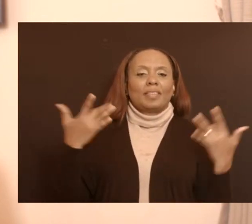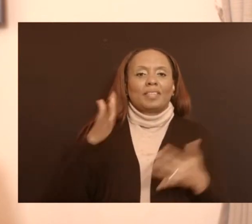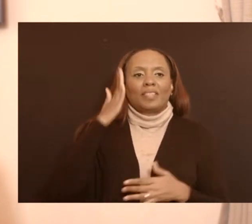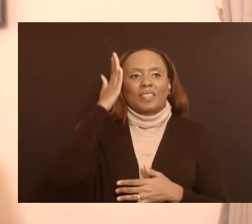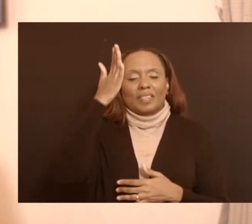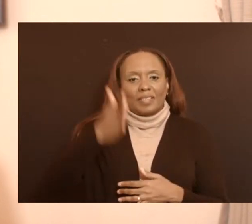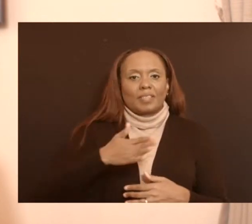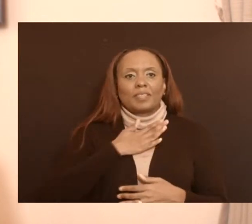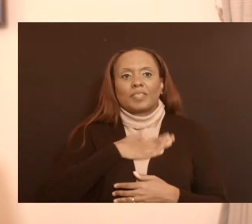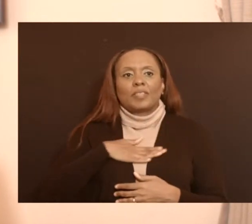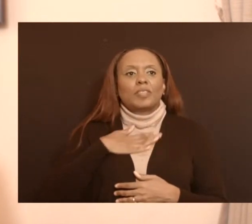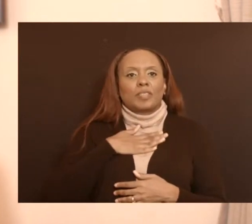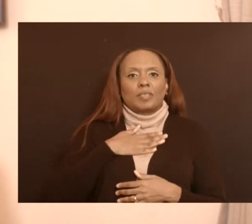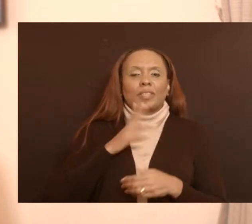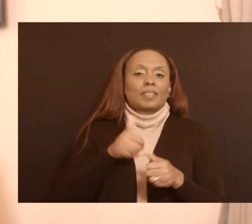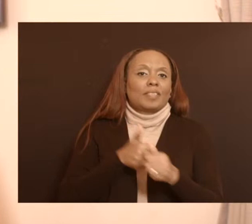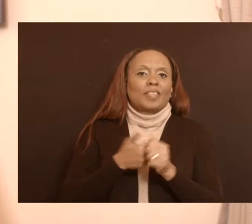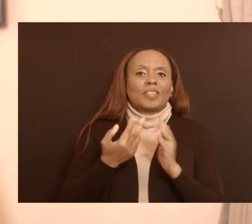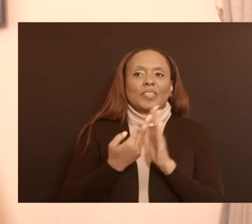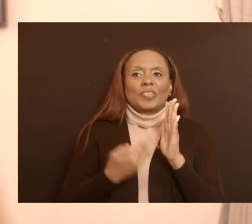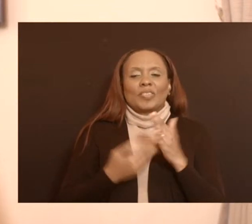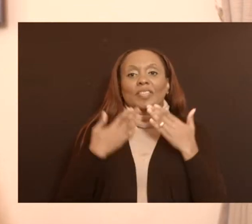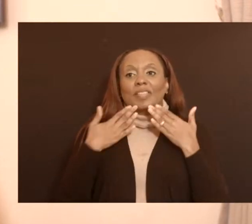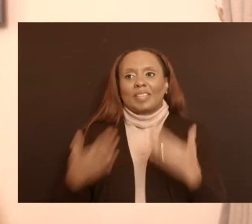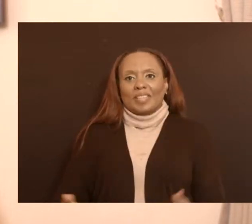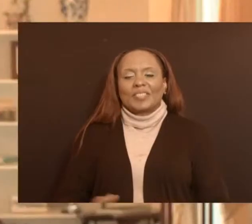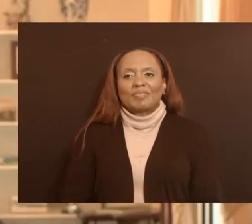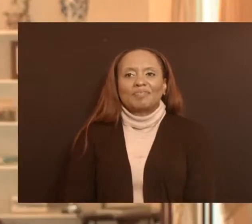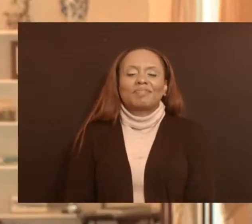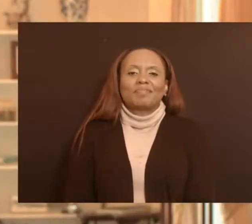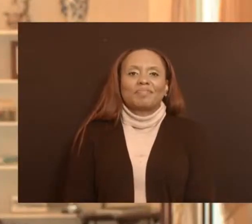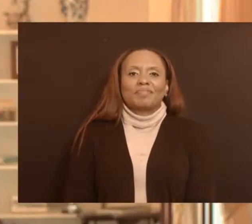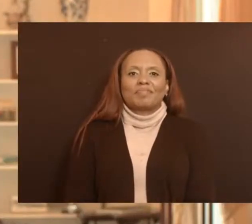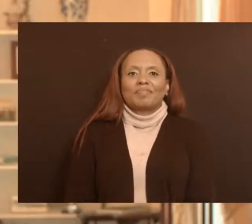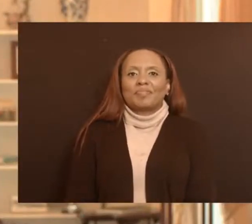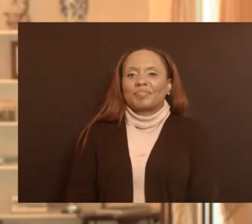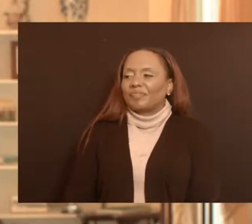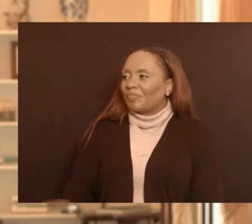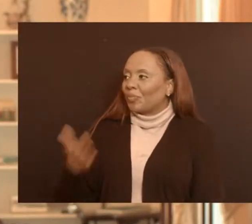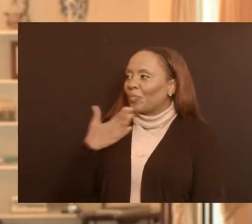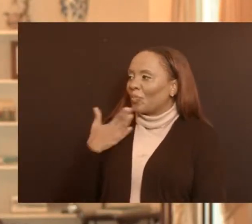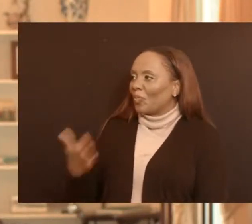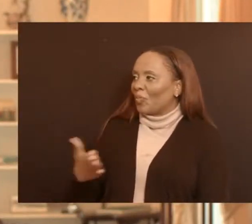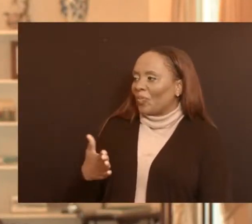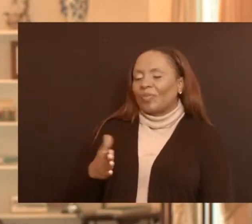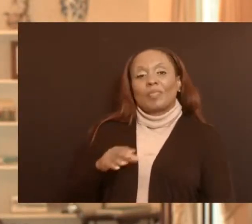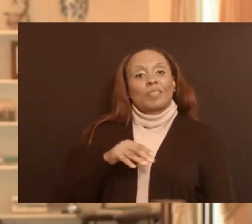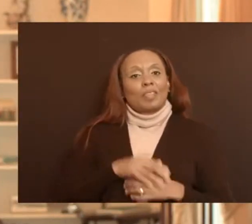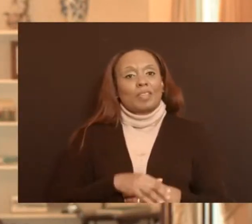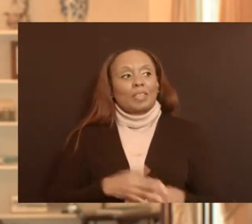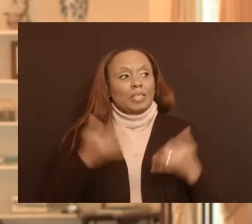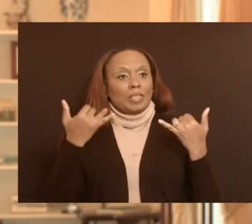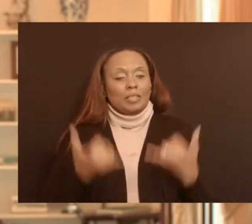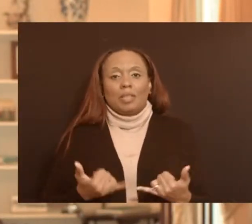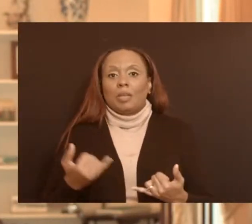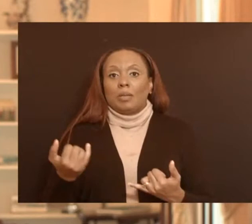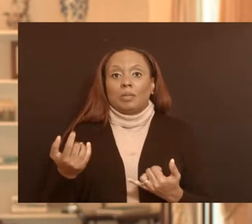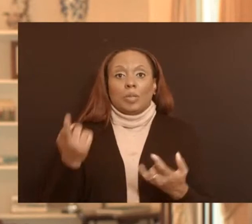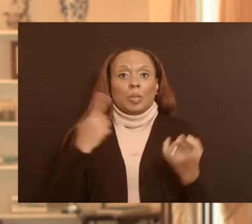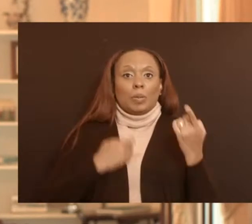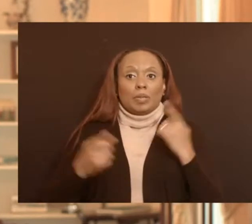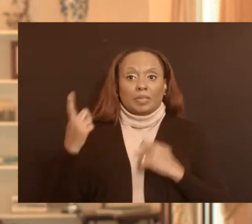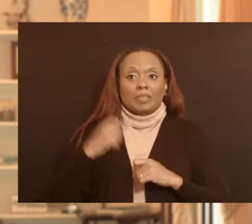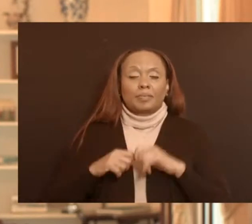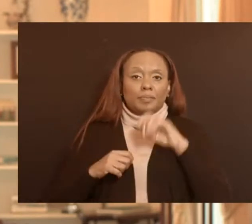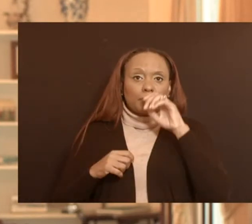us all do what we know we're supposed to do. Thank you. And thank you very much, Mr. Chapman. Well, as we open for questions, I will ask